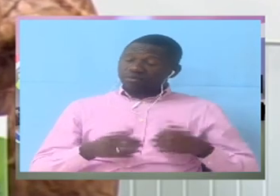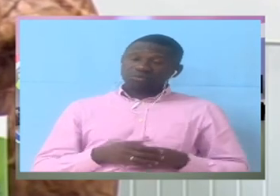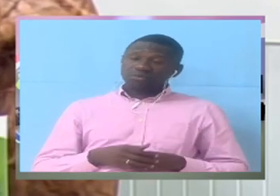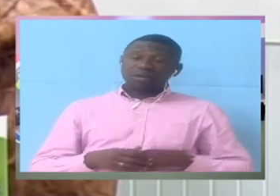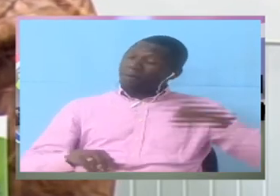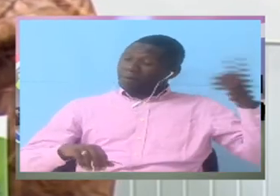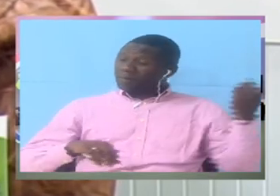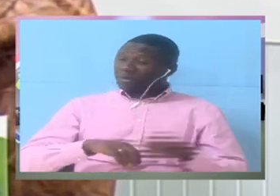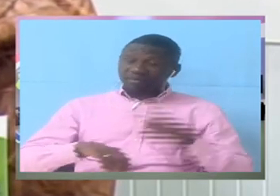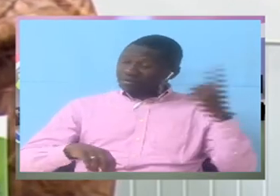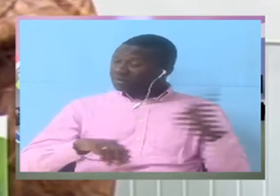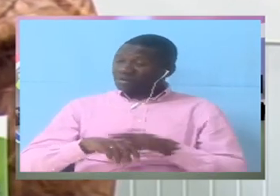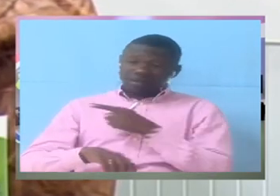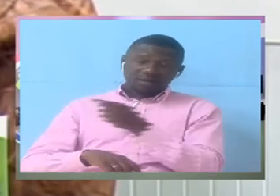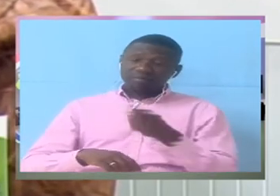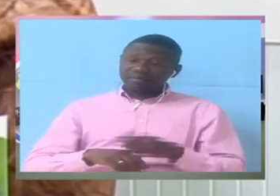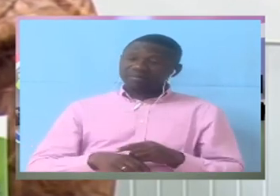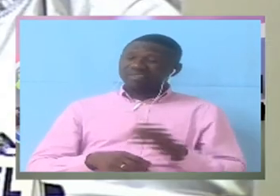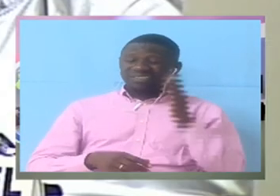Beat them mercilessly.